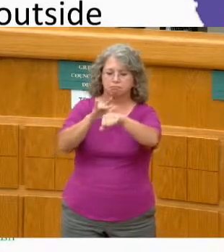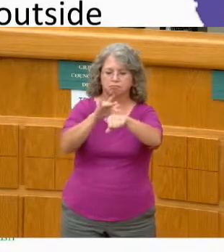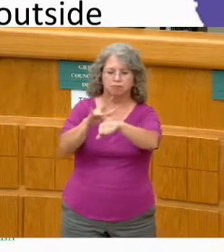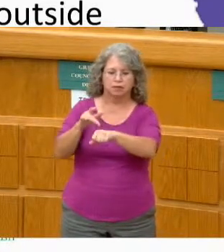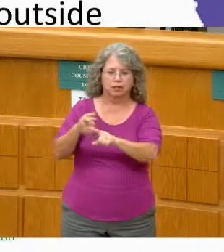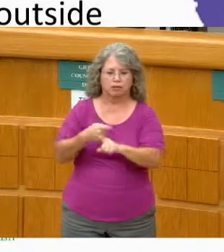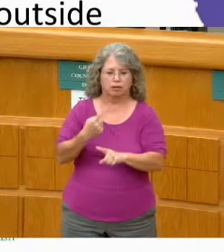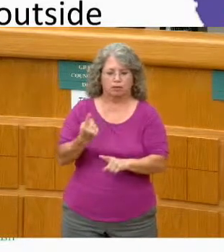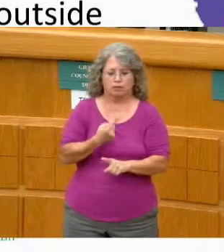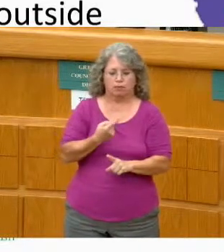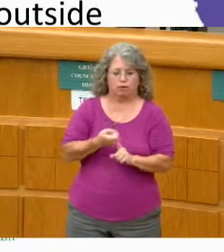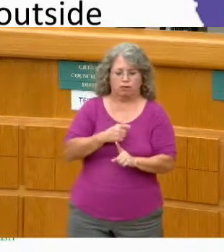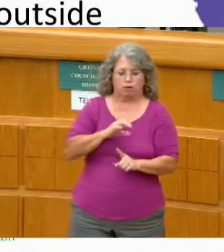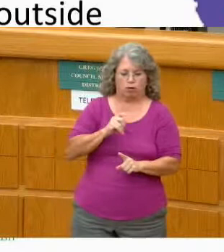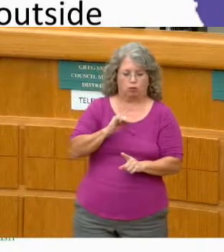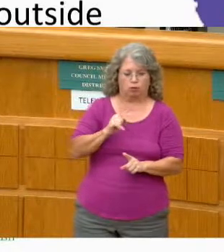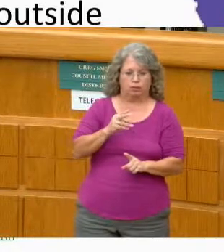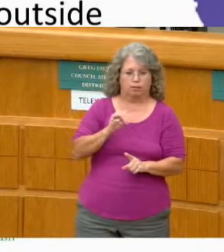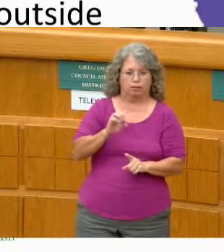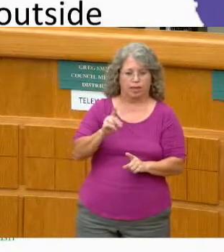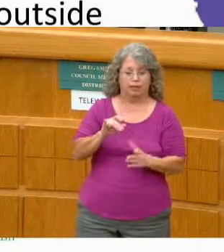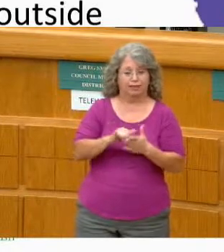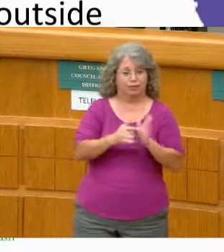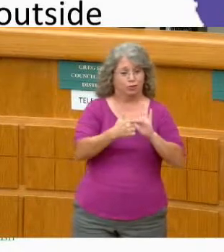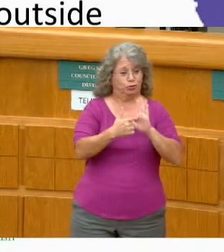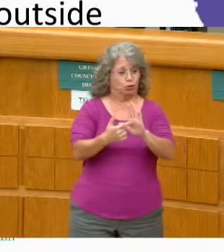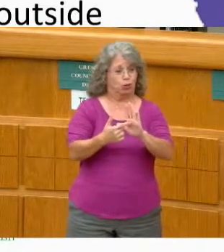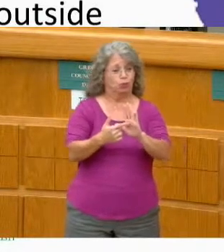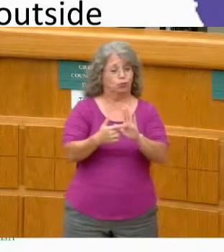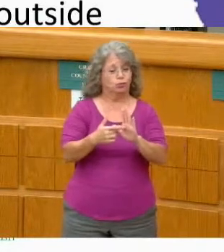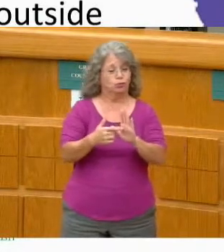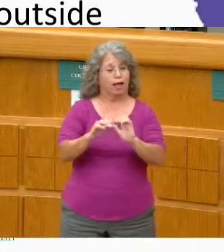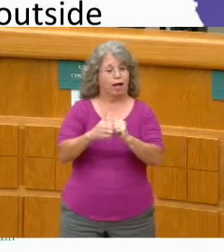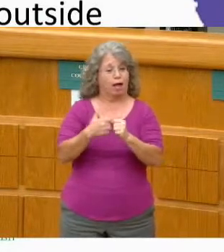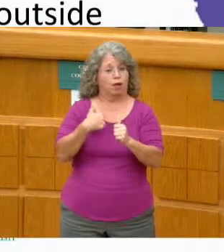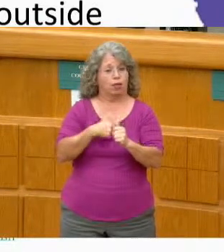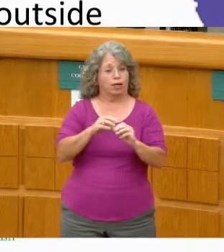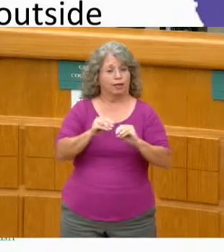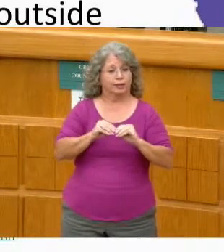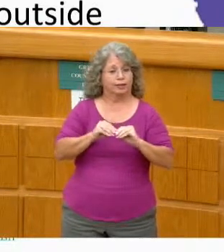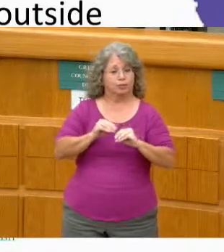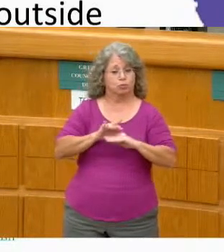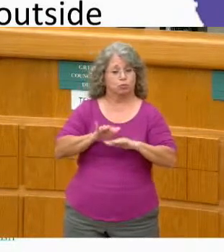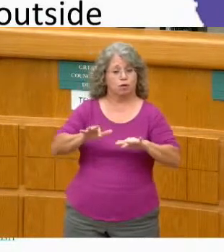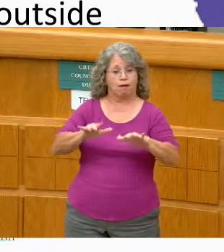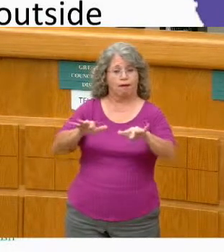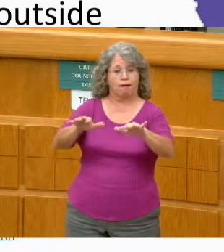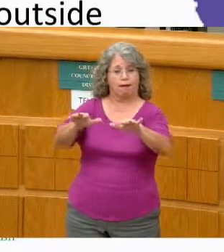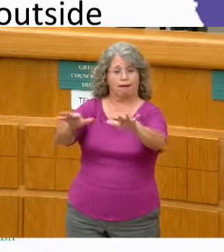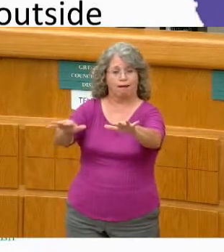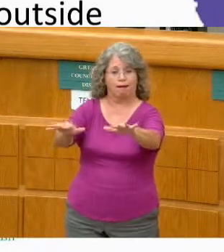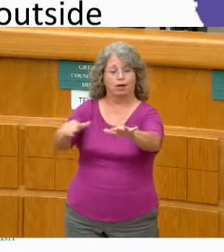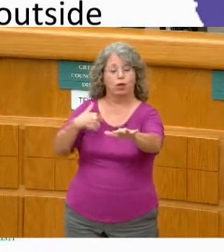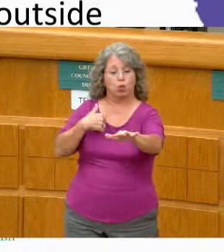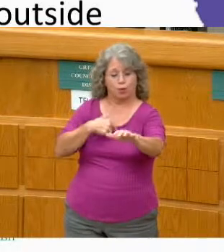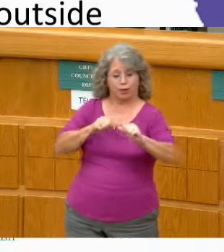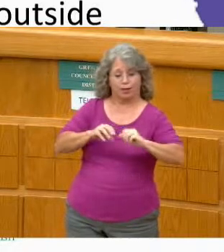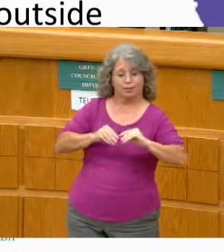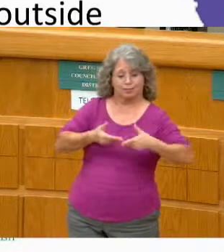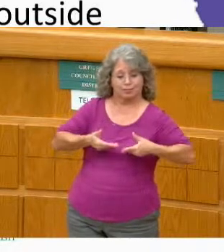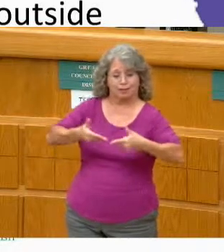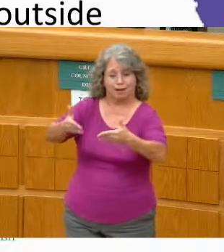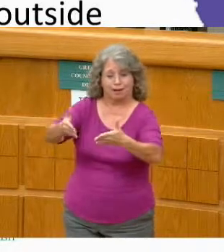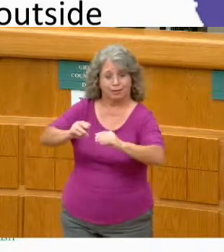from the coastal bend. So this shows how COVID can spread, not only from people coming here, but us going other locations and then coming